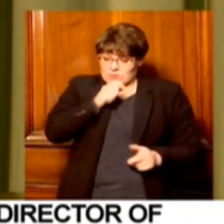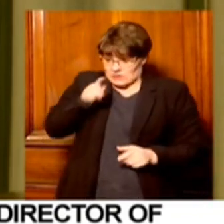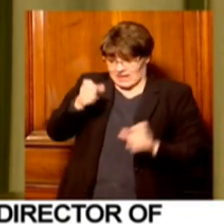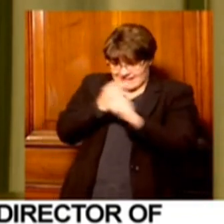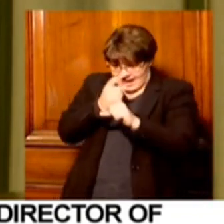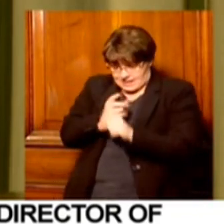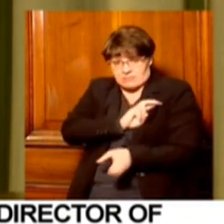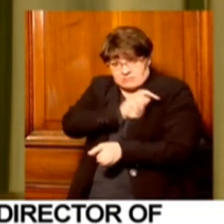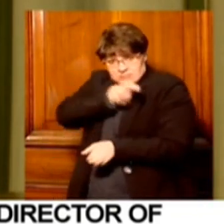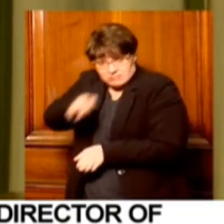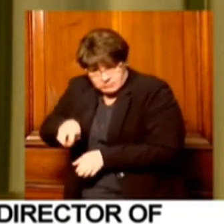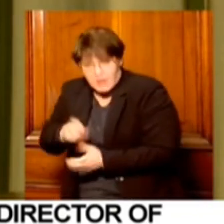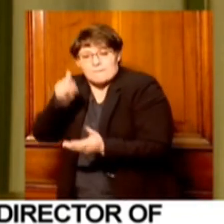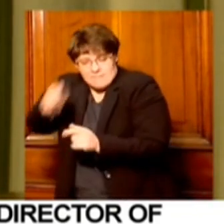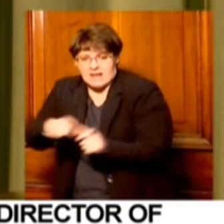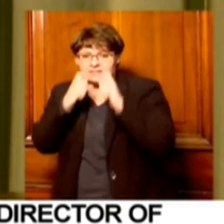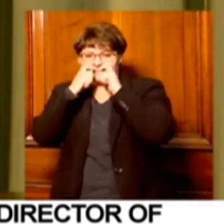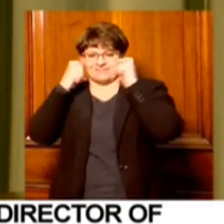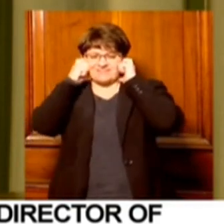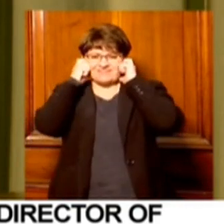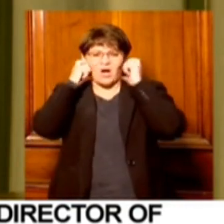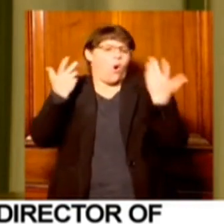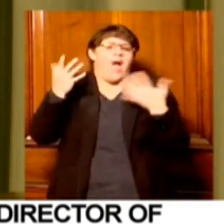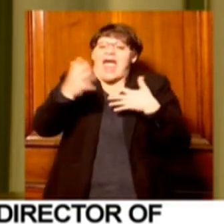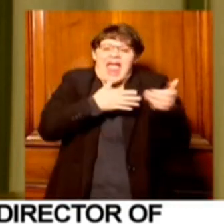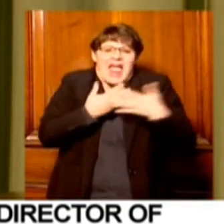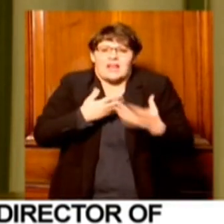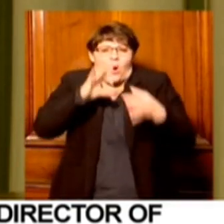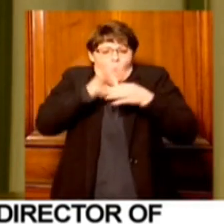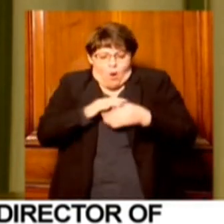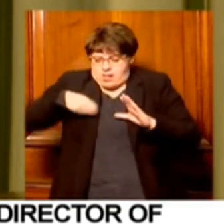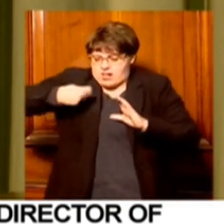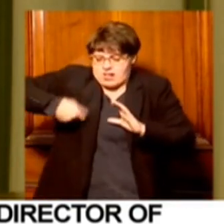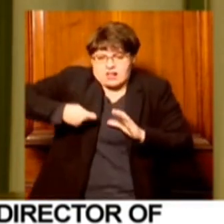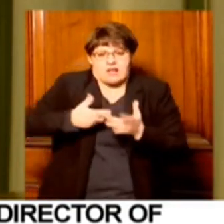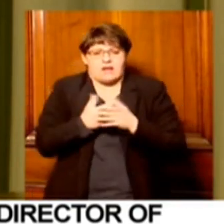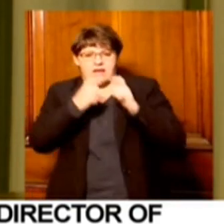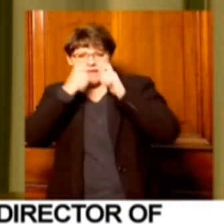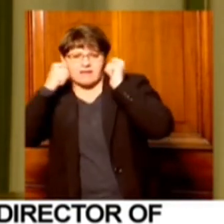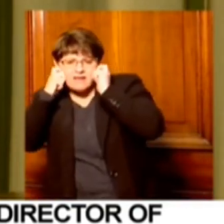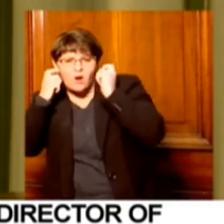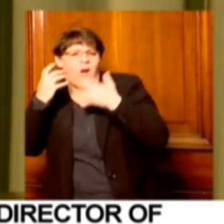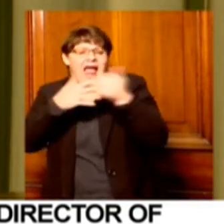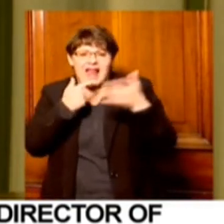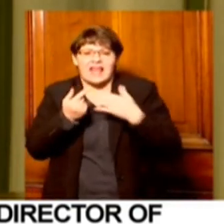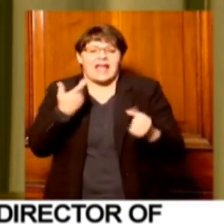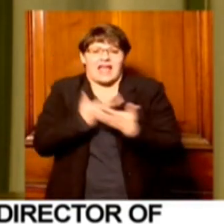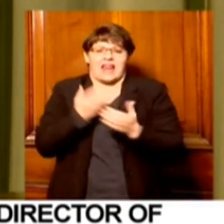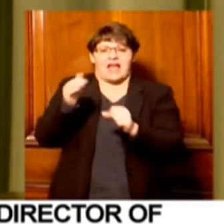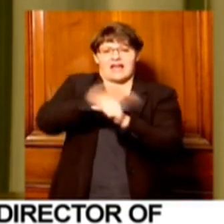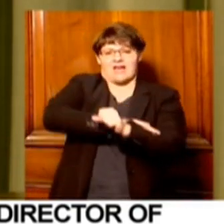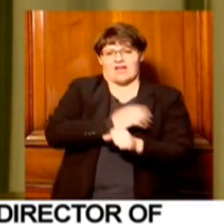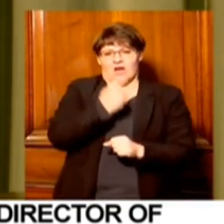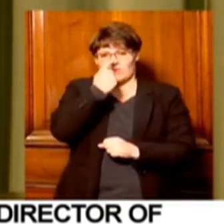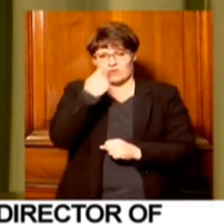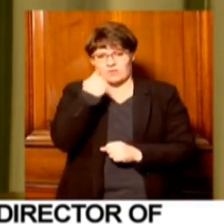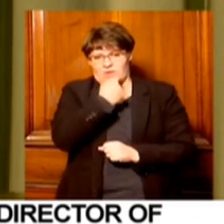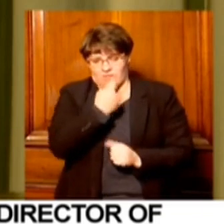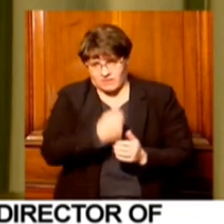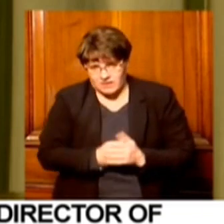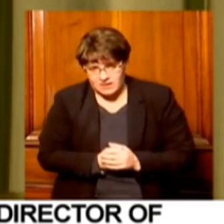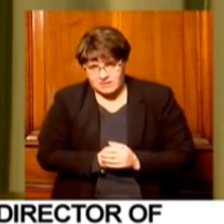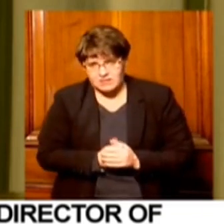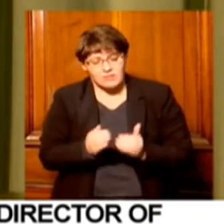mask or a homemade item or another appropriate item that covers nose and